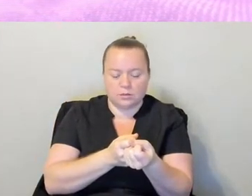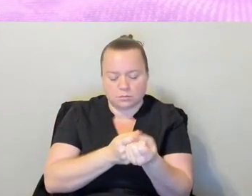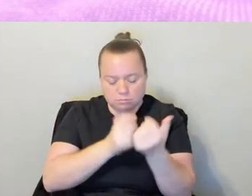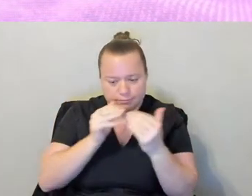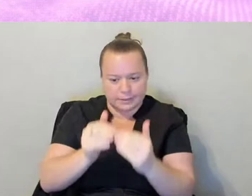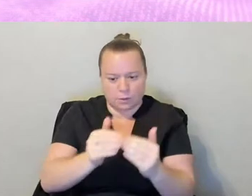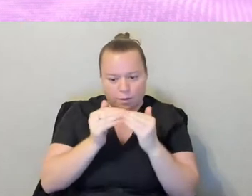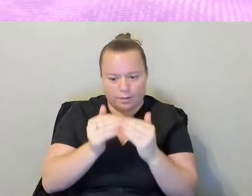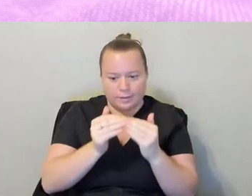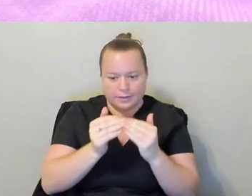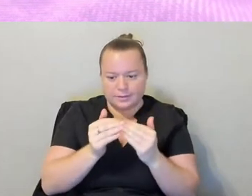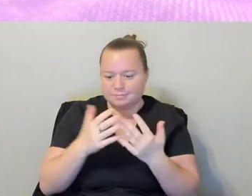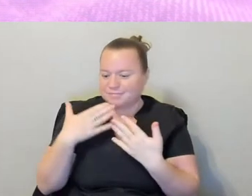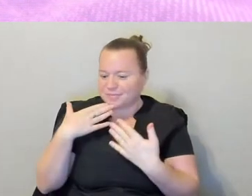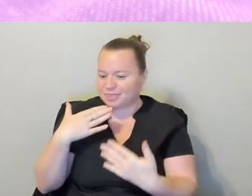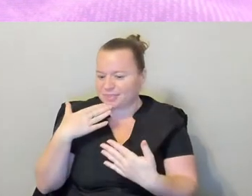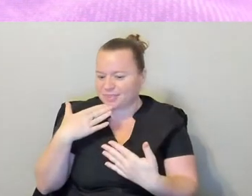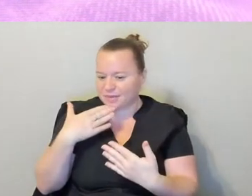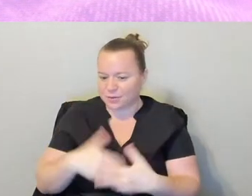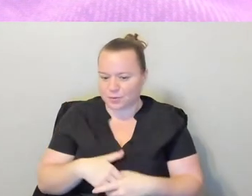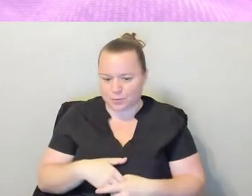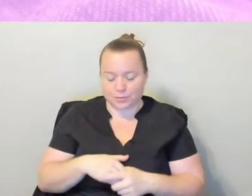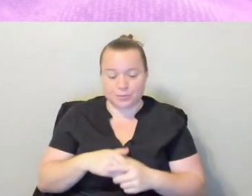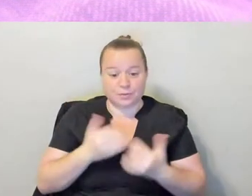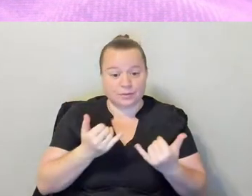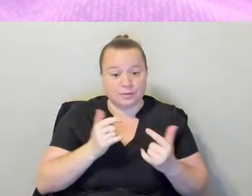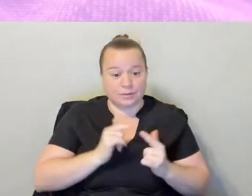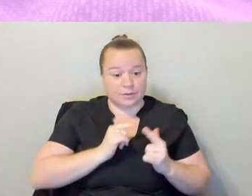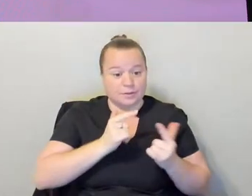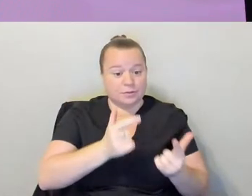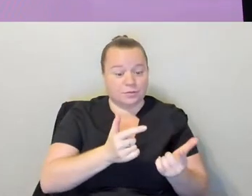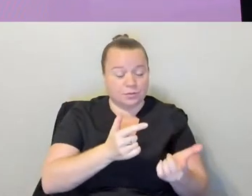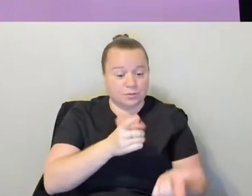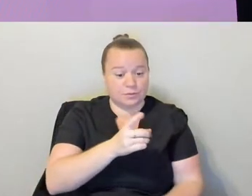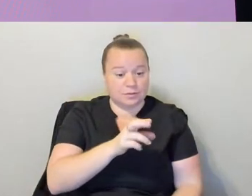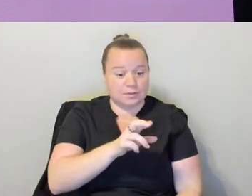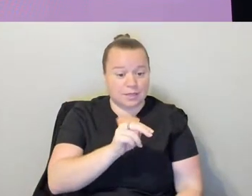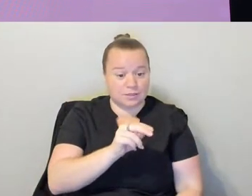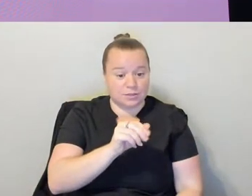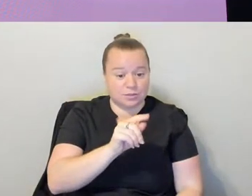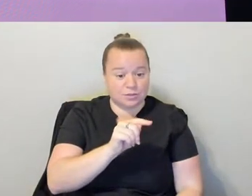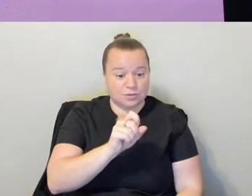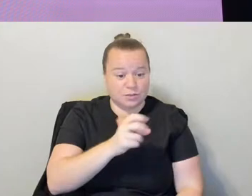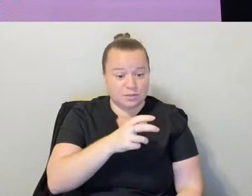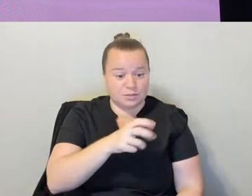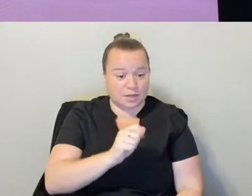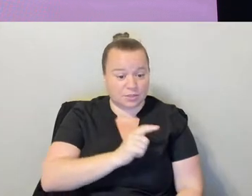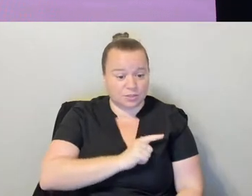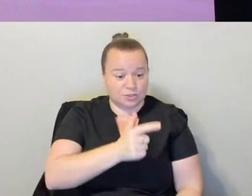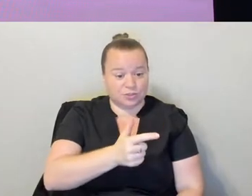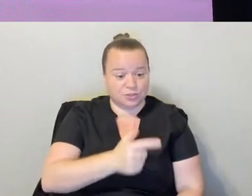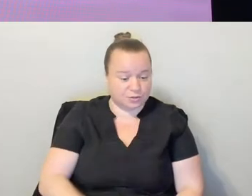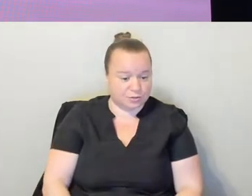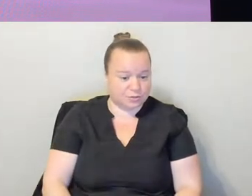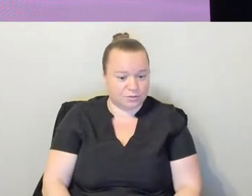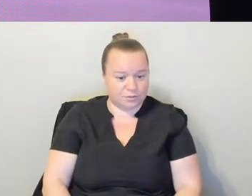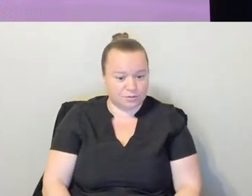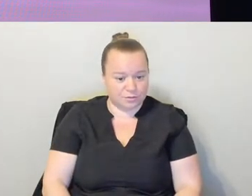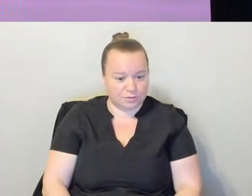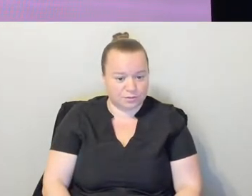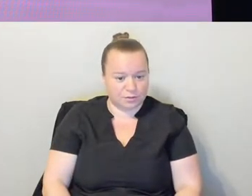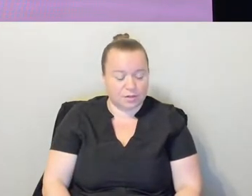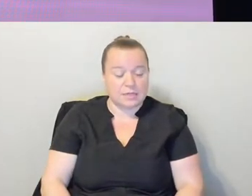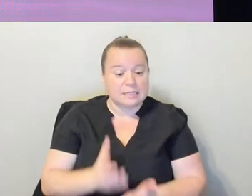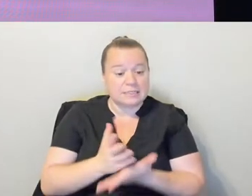you. Thank you. So turning now back to you, Dr. Natasha Azapard in Muscat. There is money going out here. I